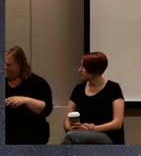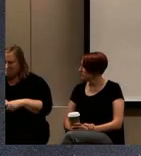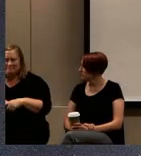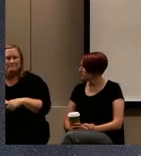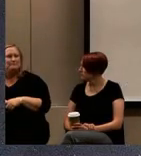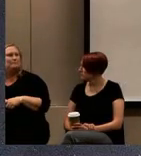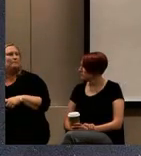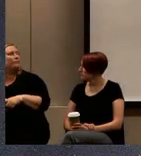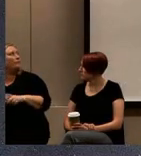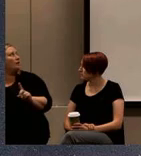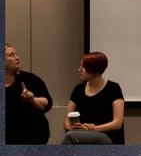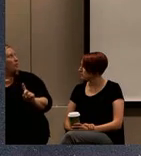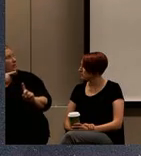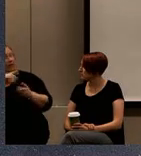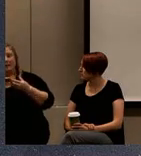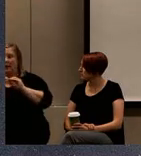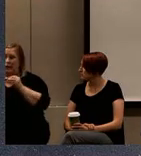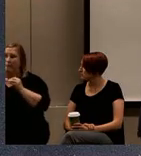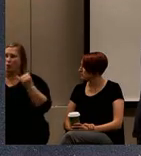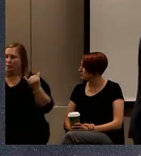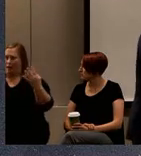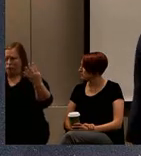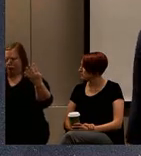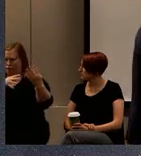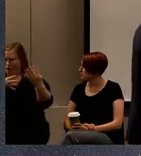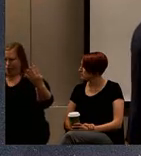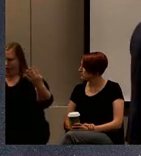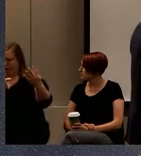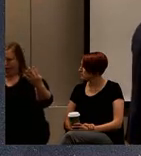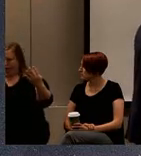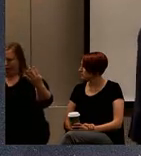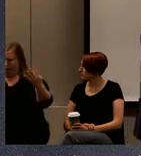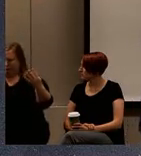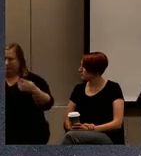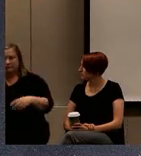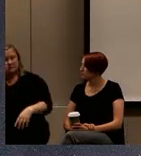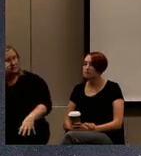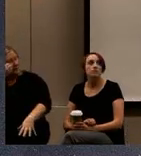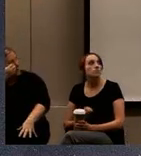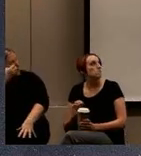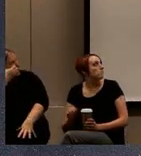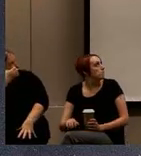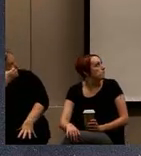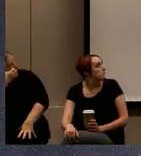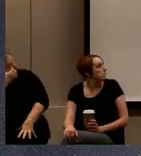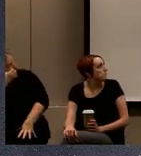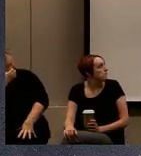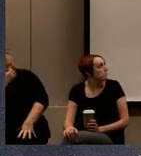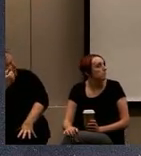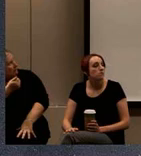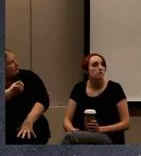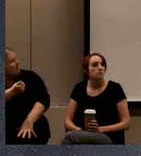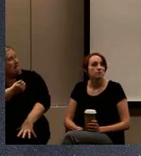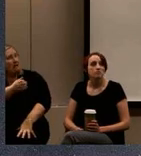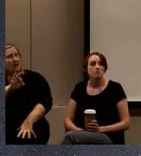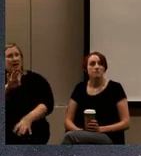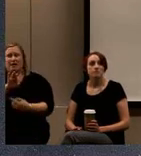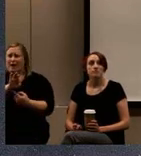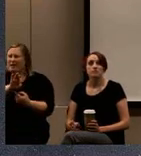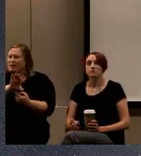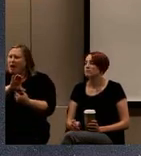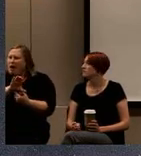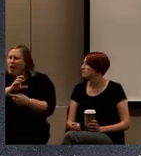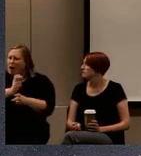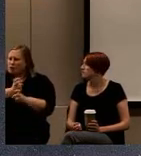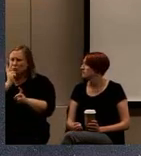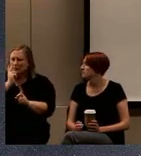But this is what the demographics look like when charted out. We see starting from 1900, I know this may be a little hard for